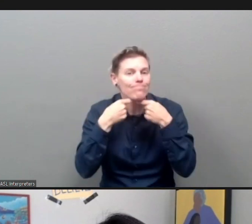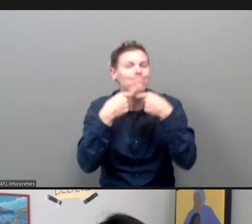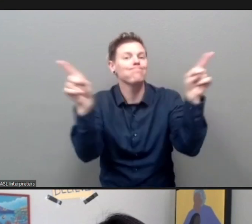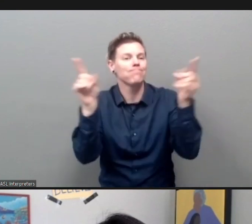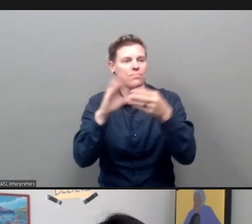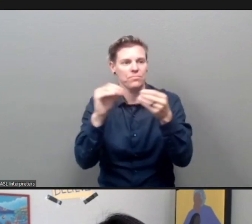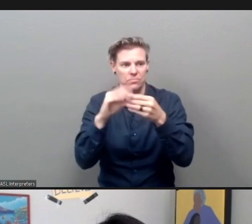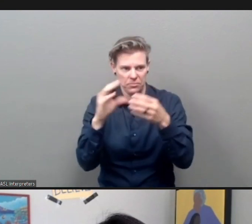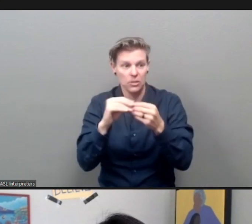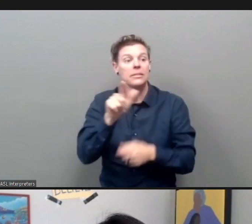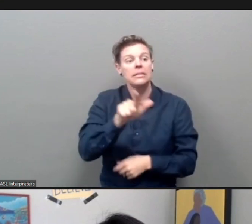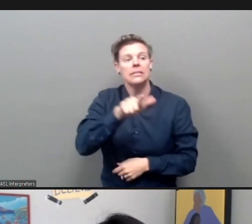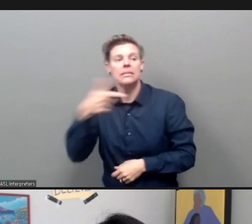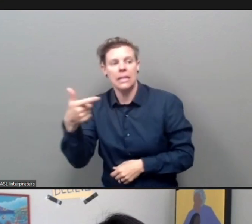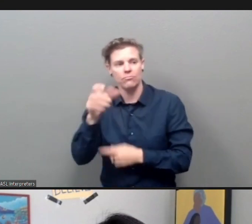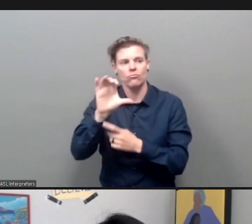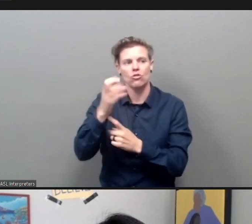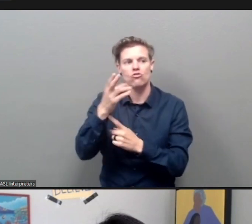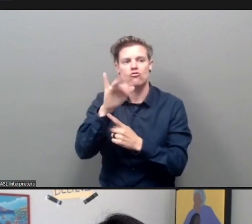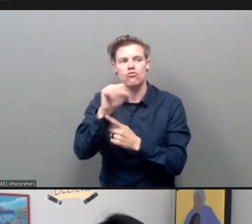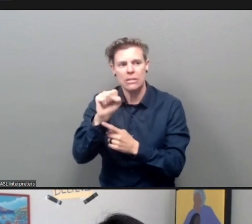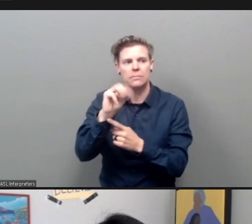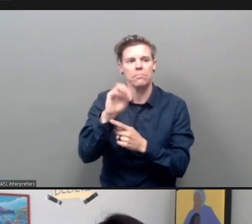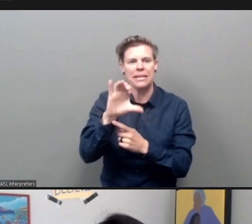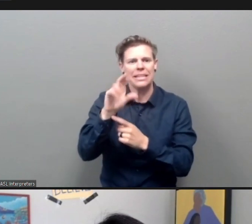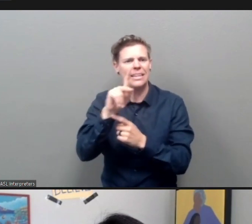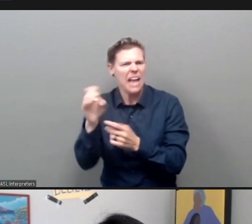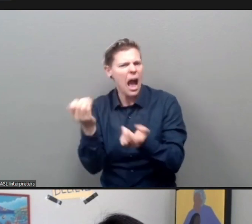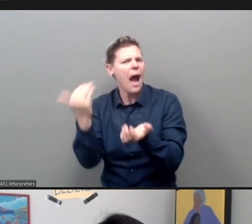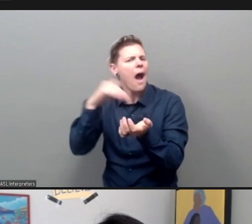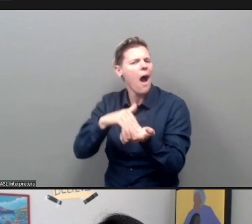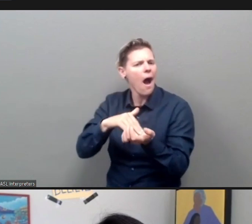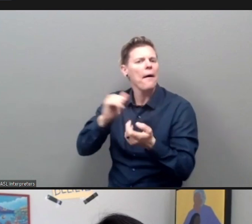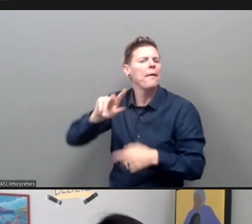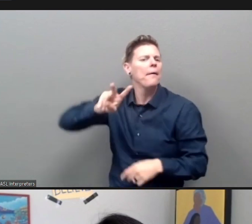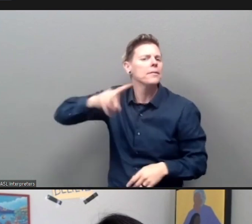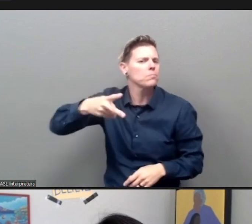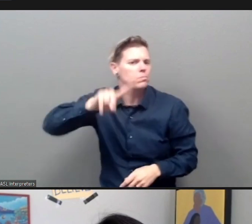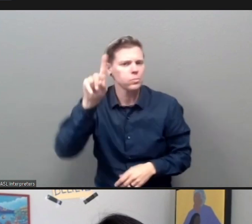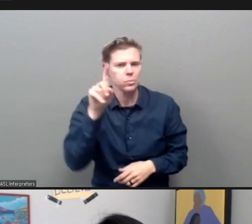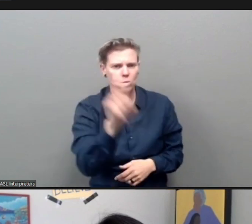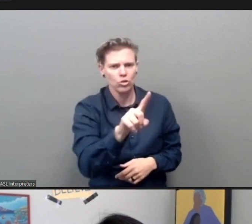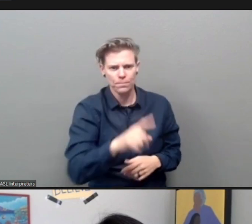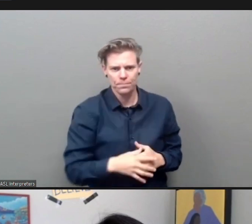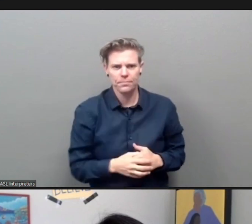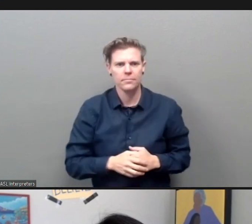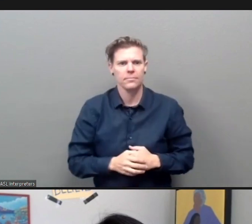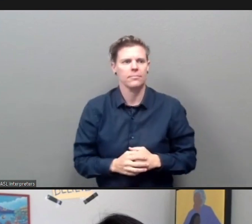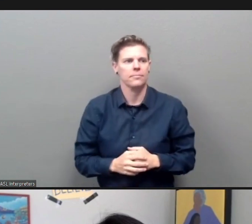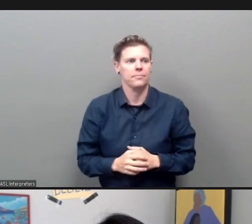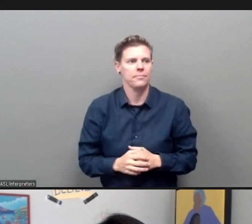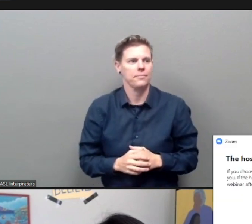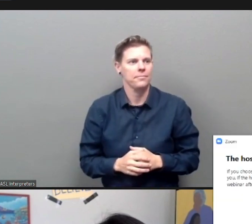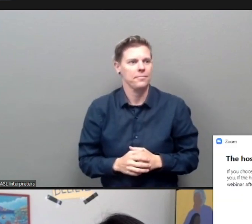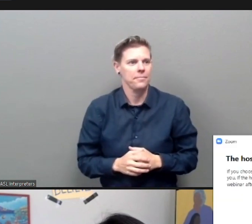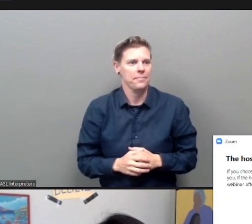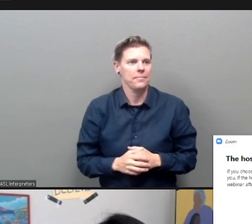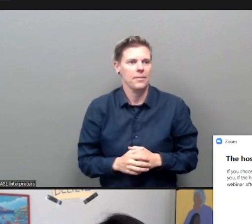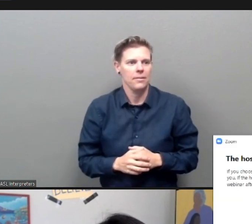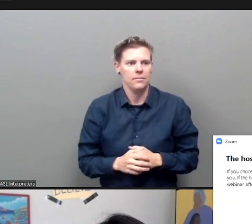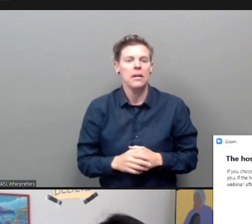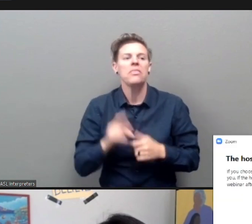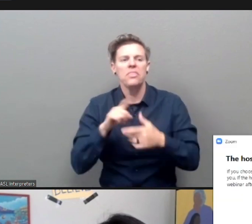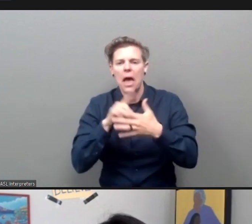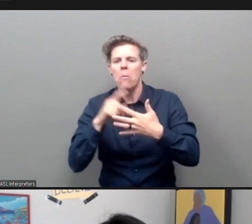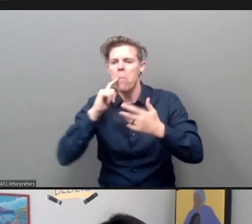Goldberg, and then Jessica Pollard. I don't think has had a chance to ask a question, so we'll turn to her before cycling through the rest of the list. Chris, you